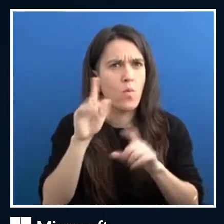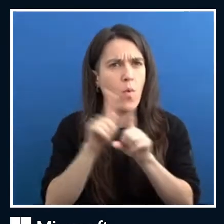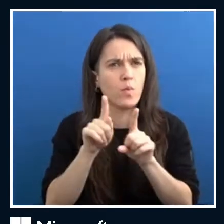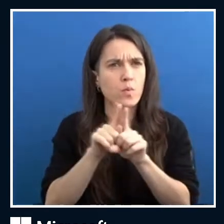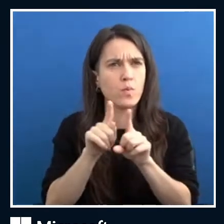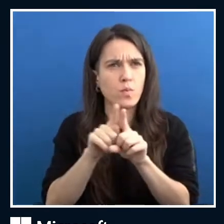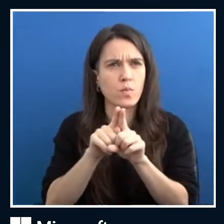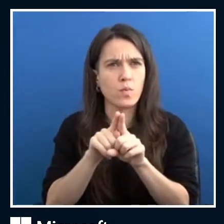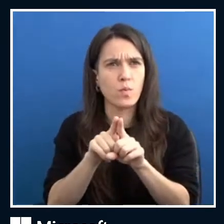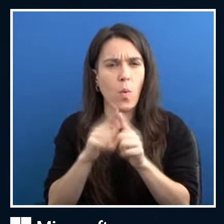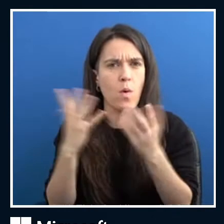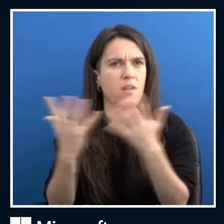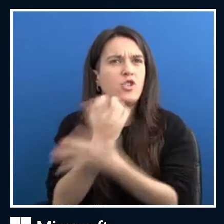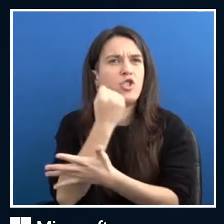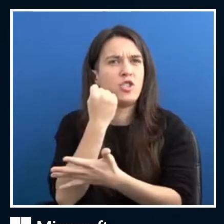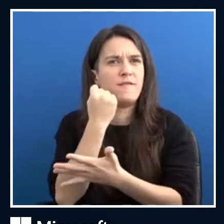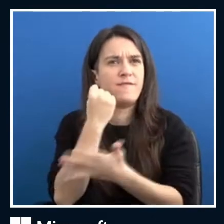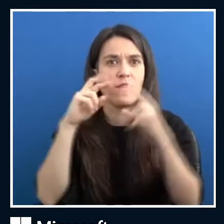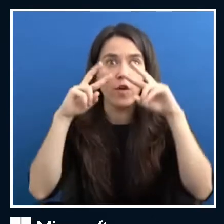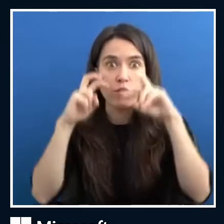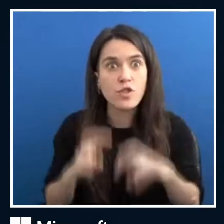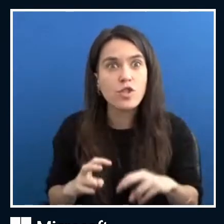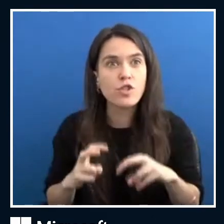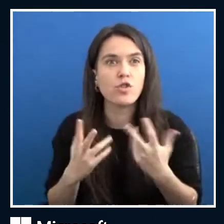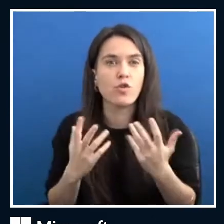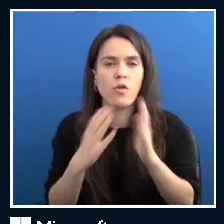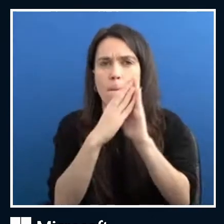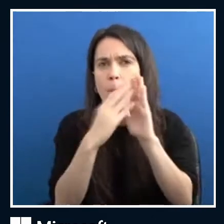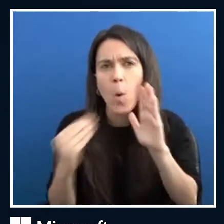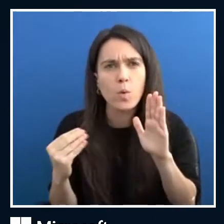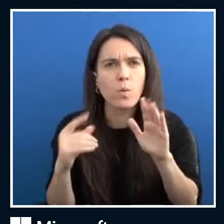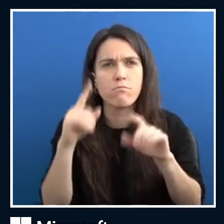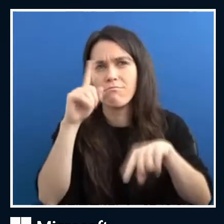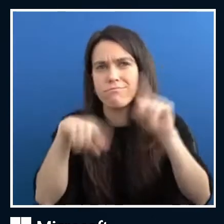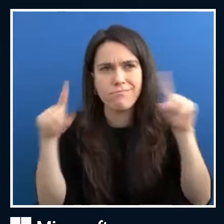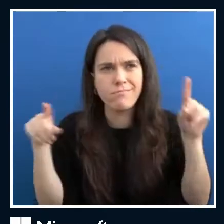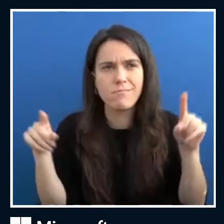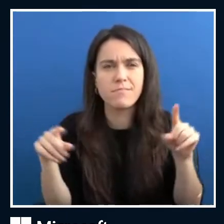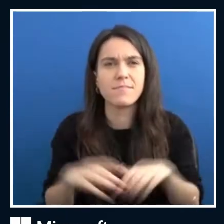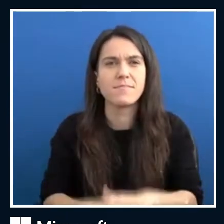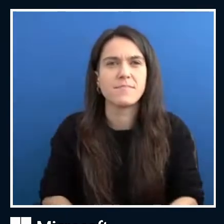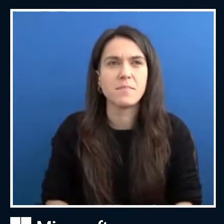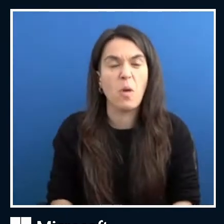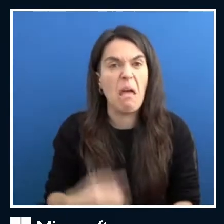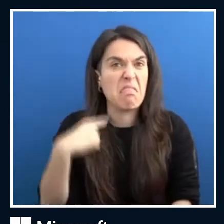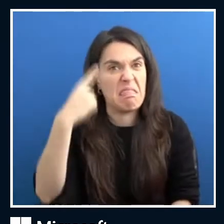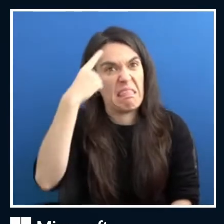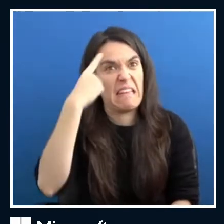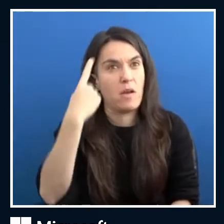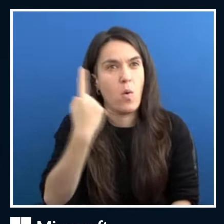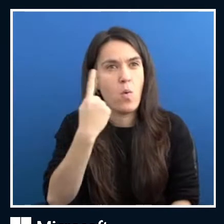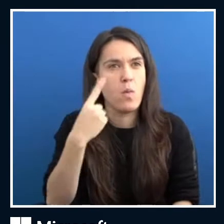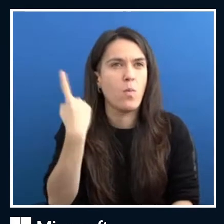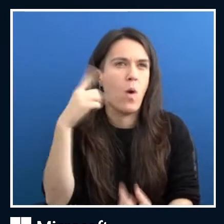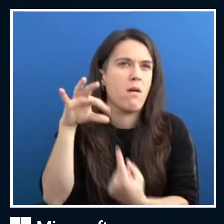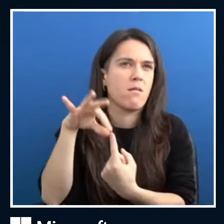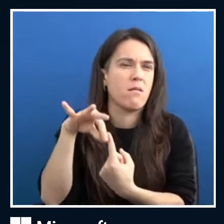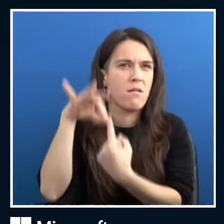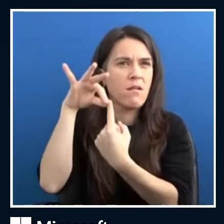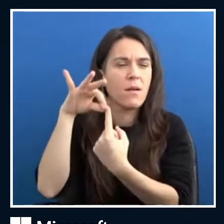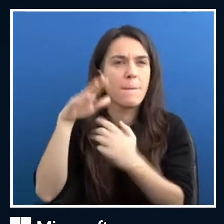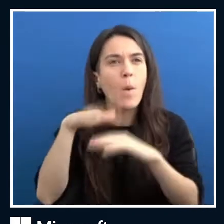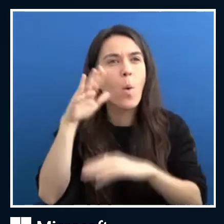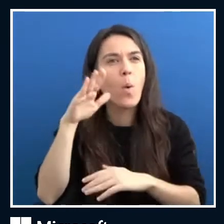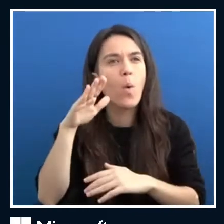achievements, research, and models. But AlphaFold, I think, is just one most